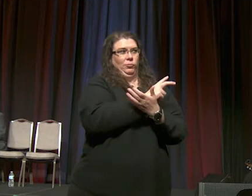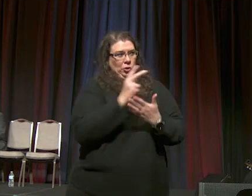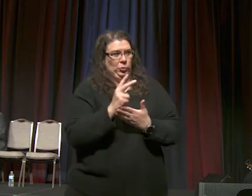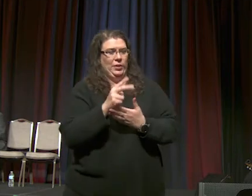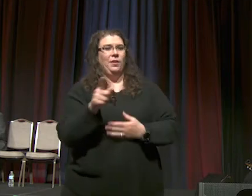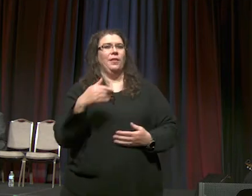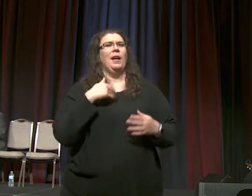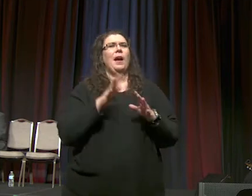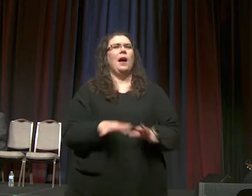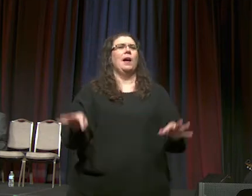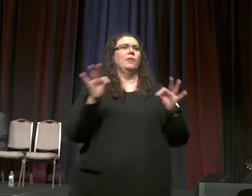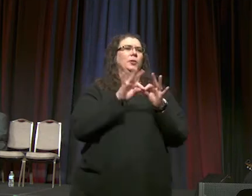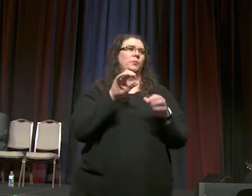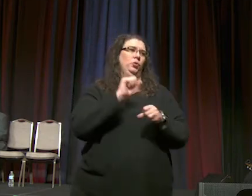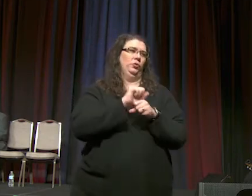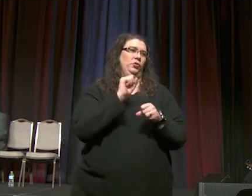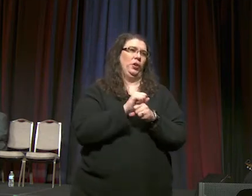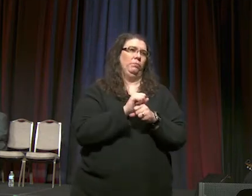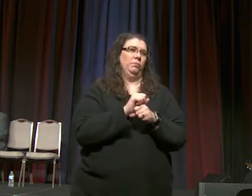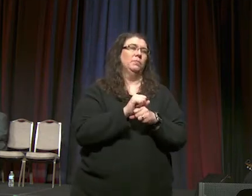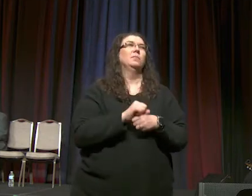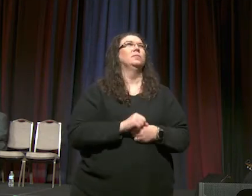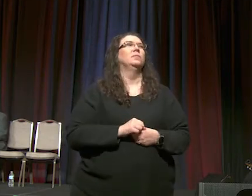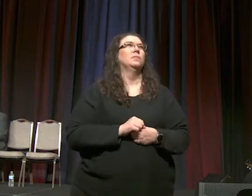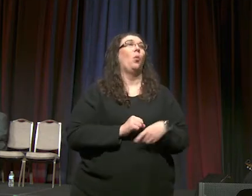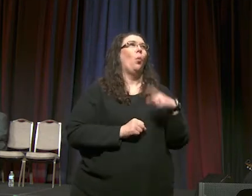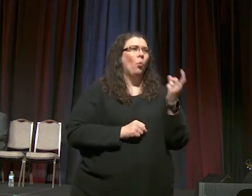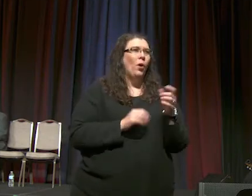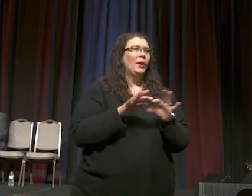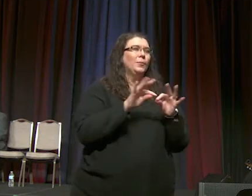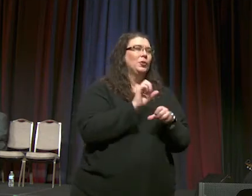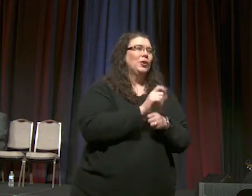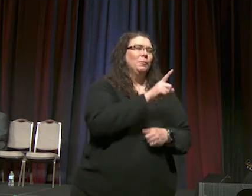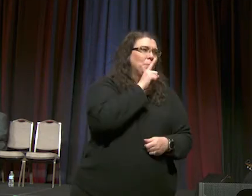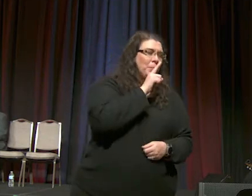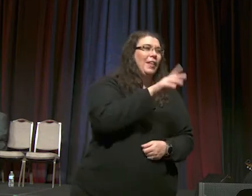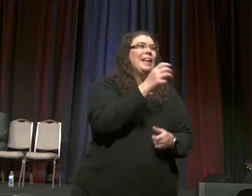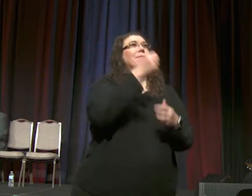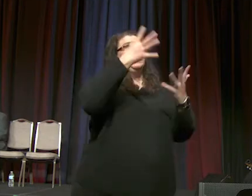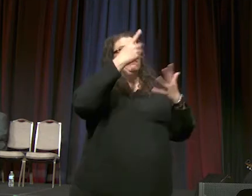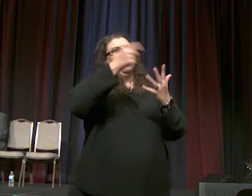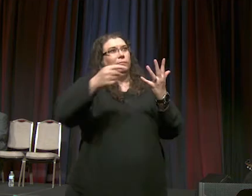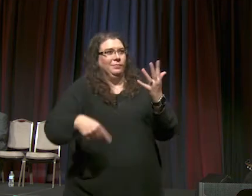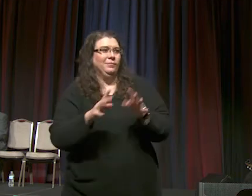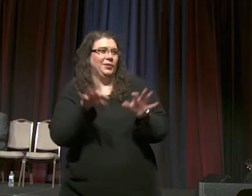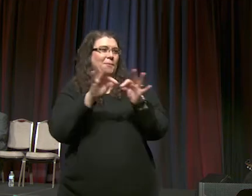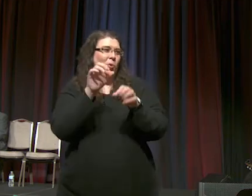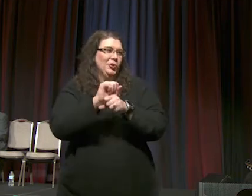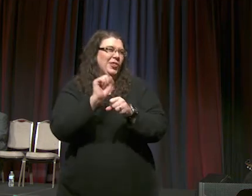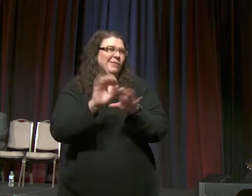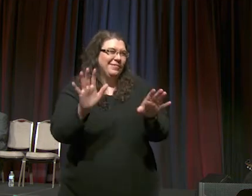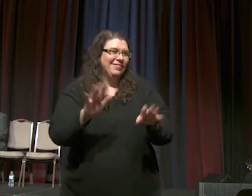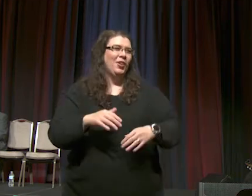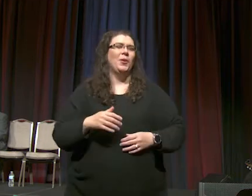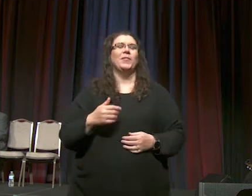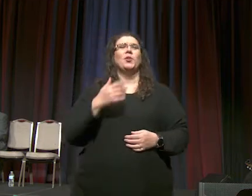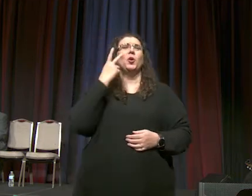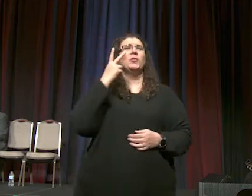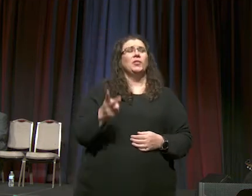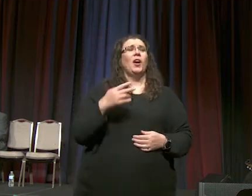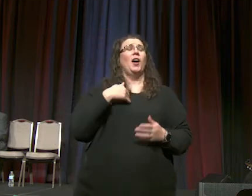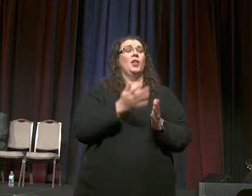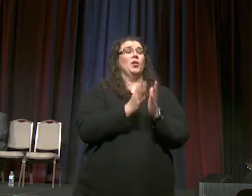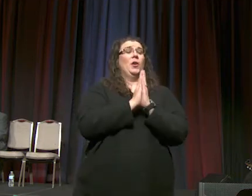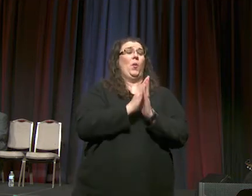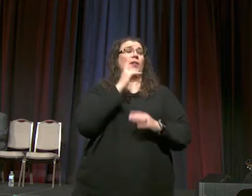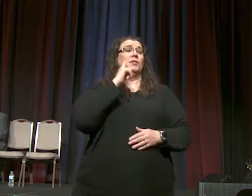have an important job, several important jobs. One is that you saw the requests for plenary time that were printed